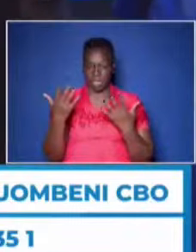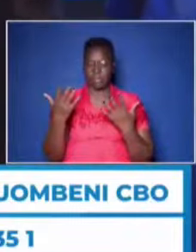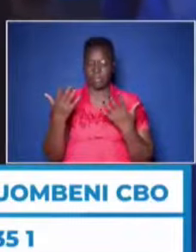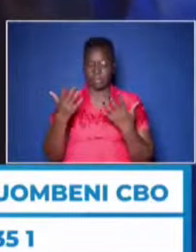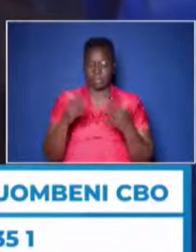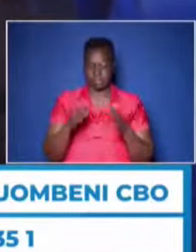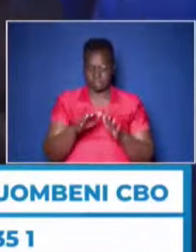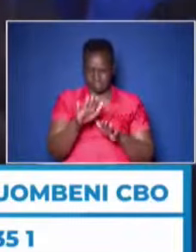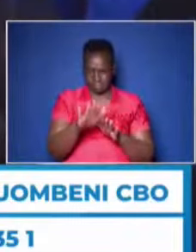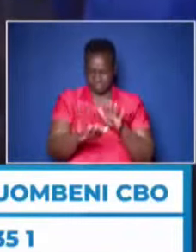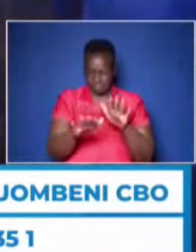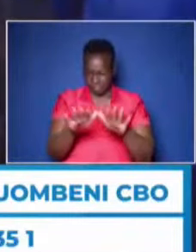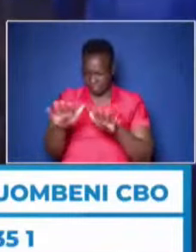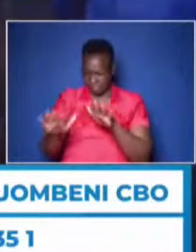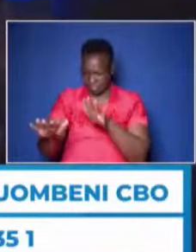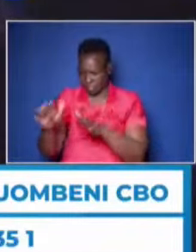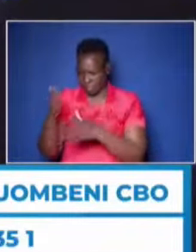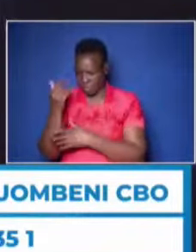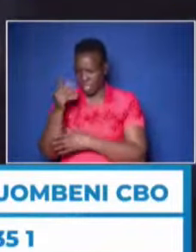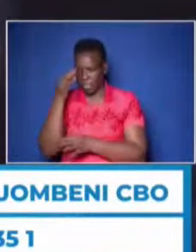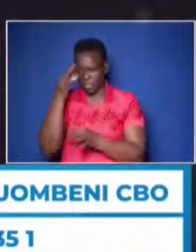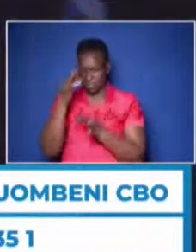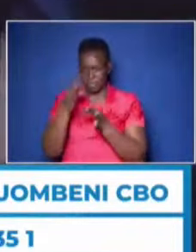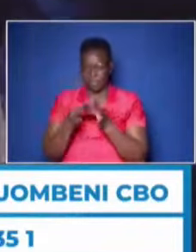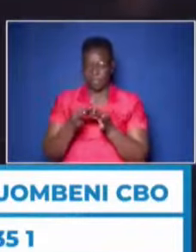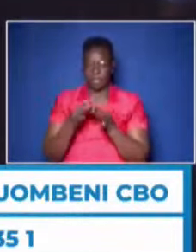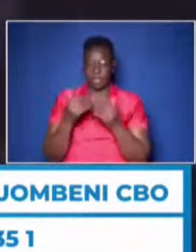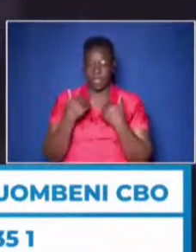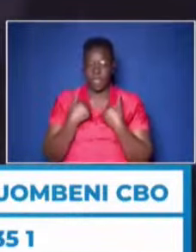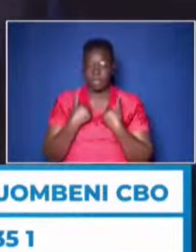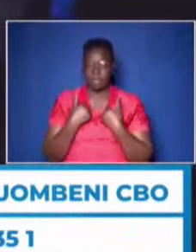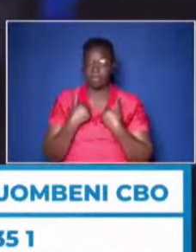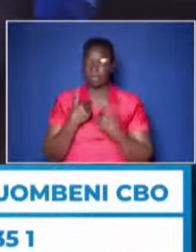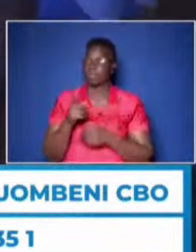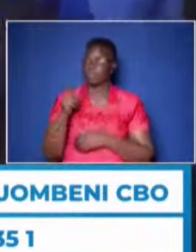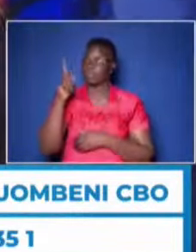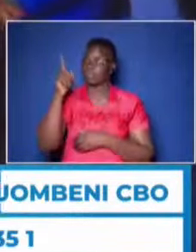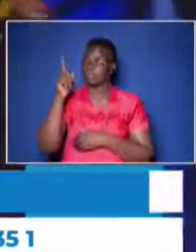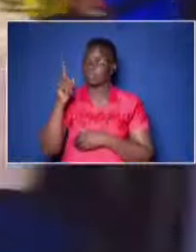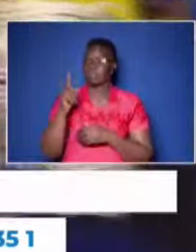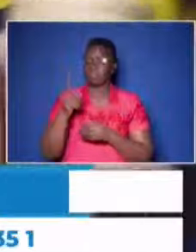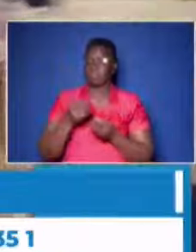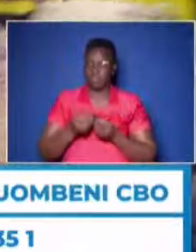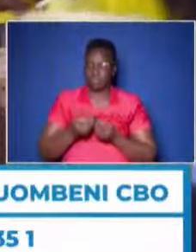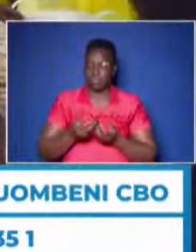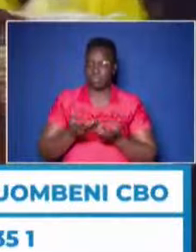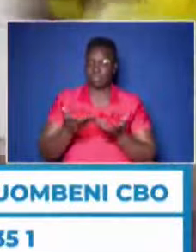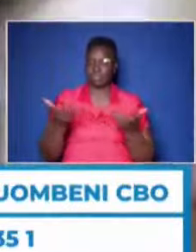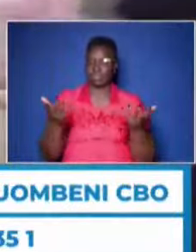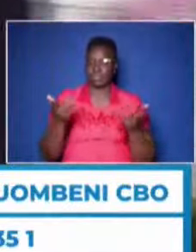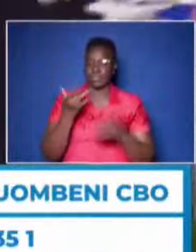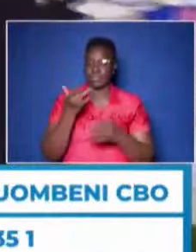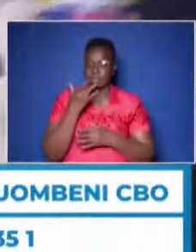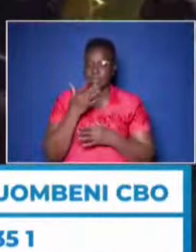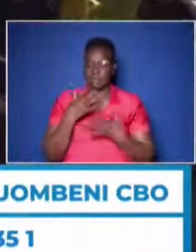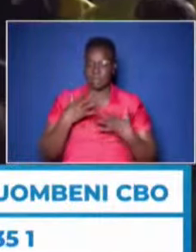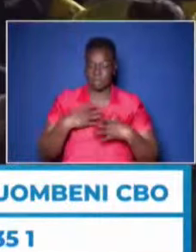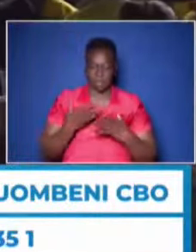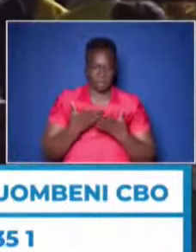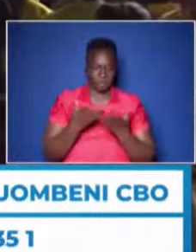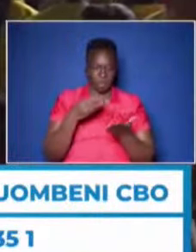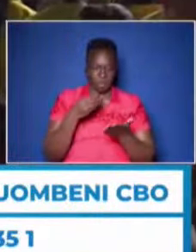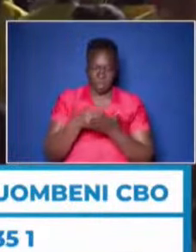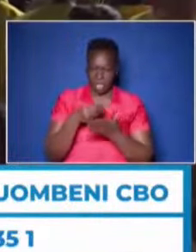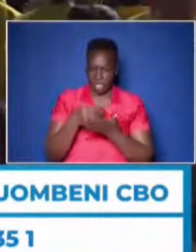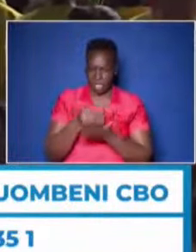release the anointing upon the people's finances in the Glorious name